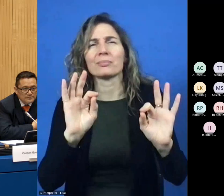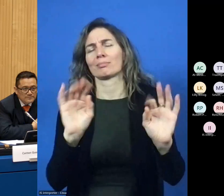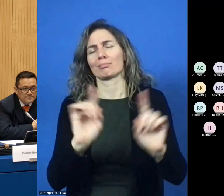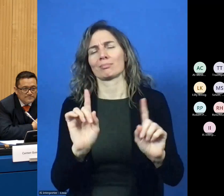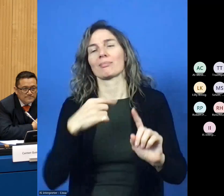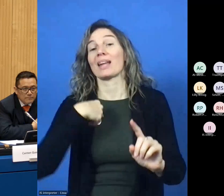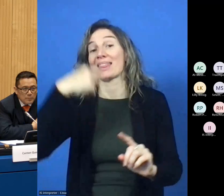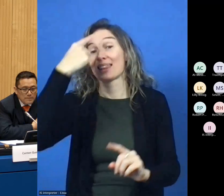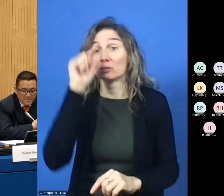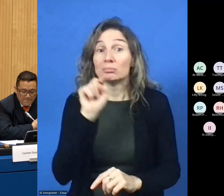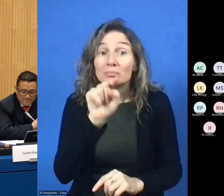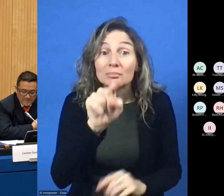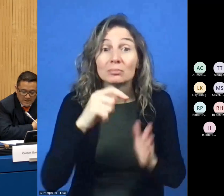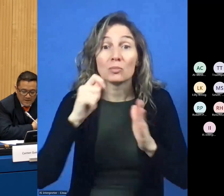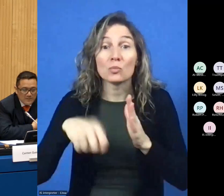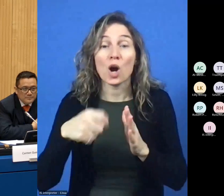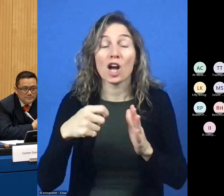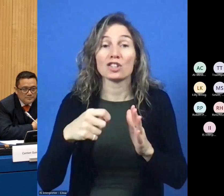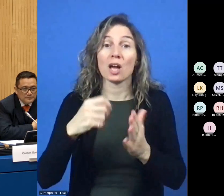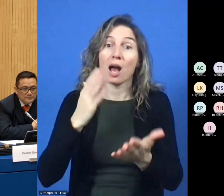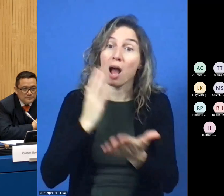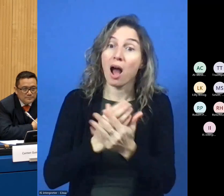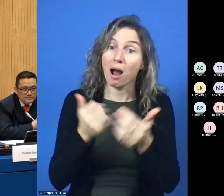UDL in the project is that